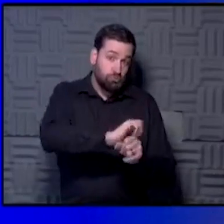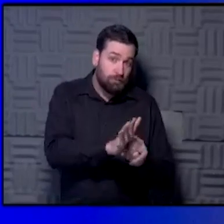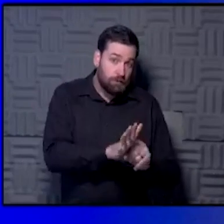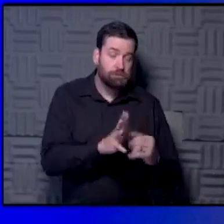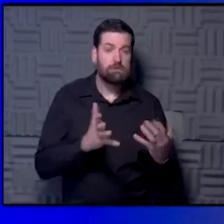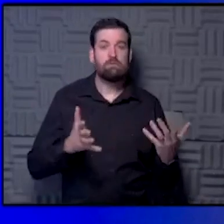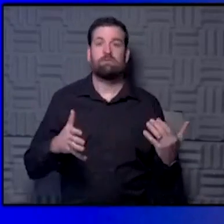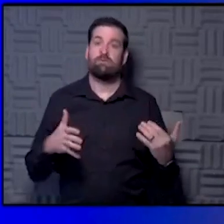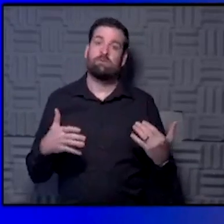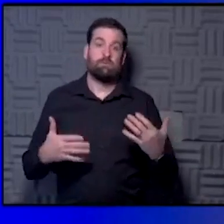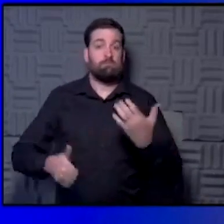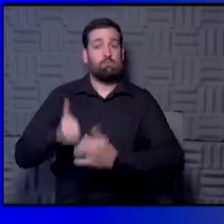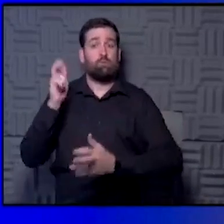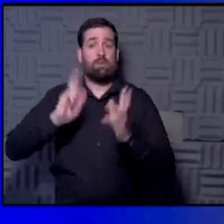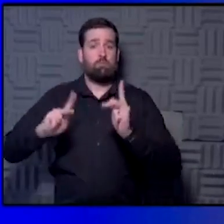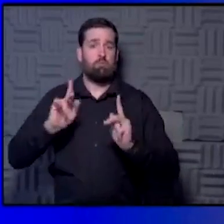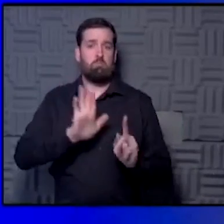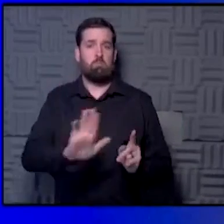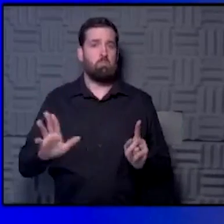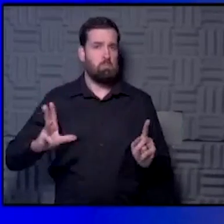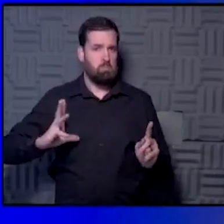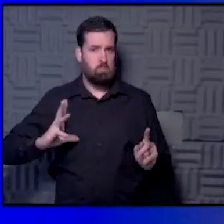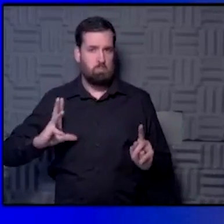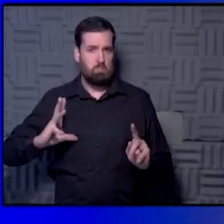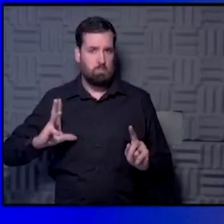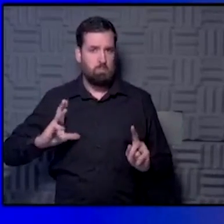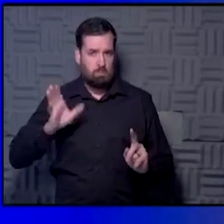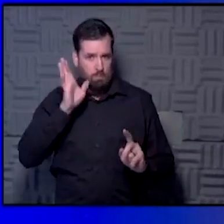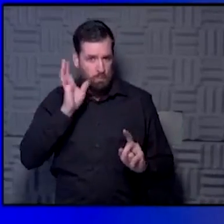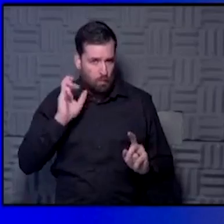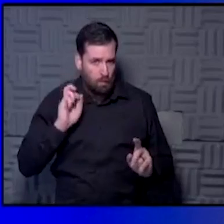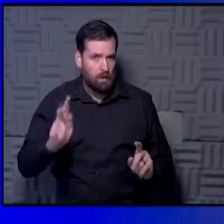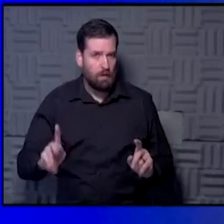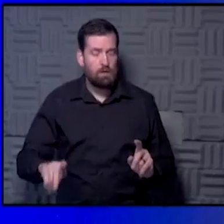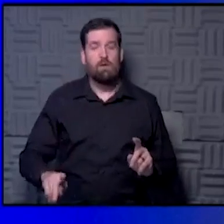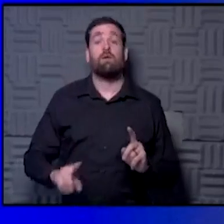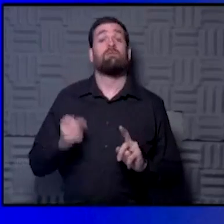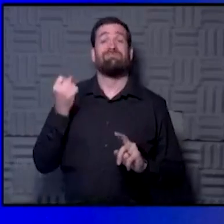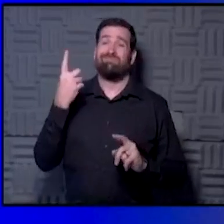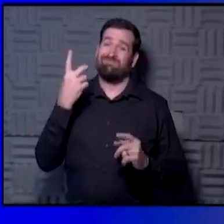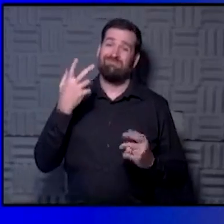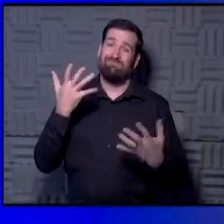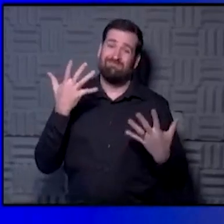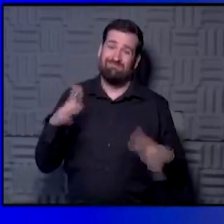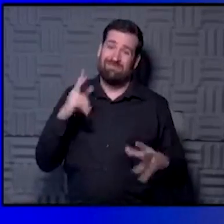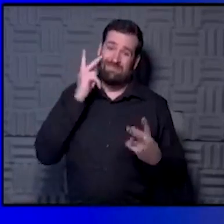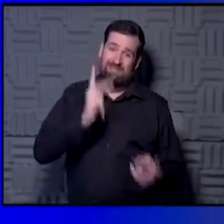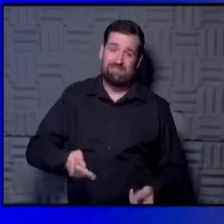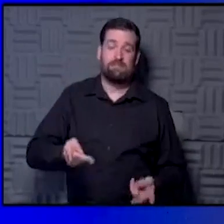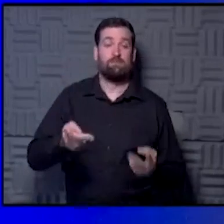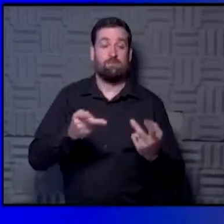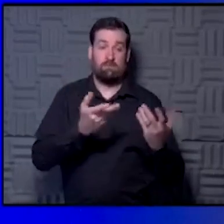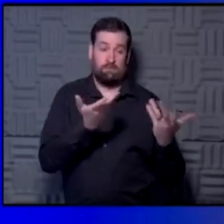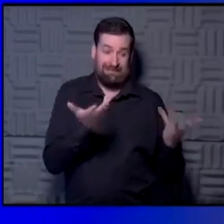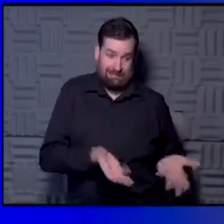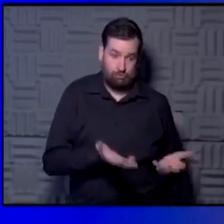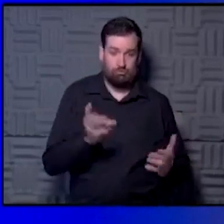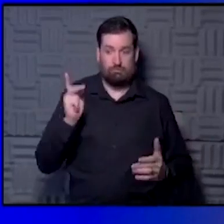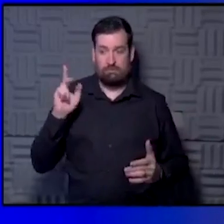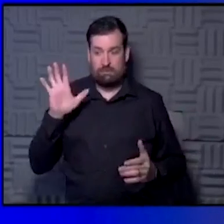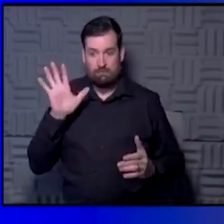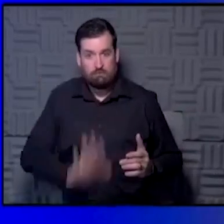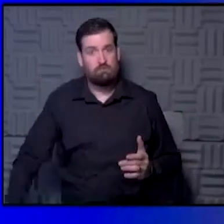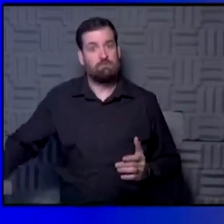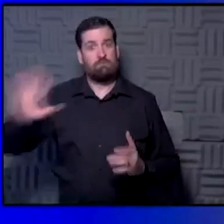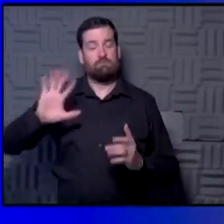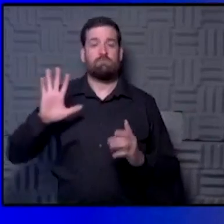again, most people will be okay and they'll be fine. But as we have seen in the numbers, not only here but around the city, the numbers